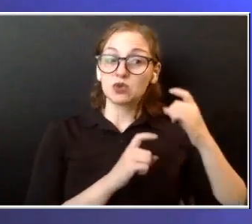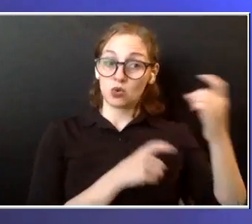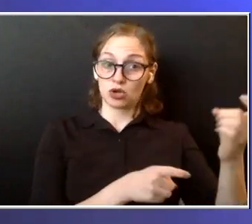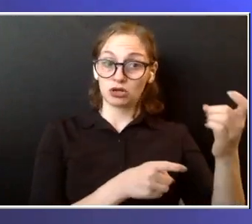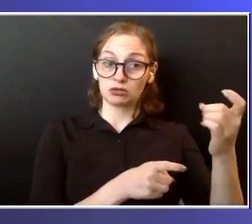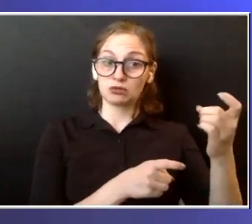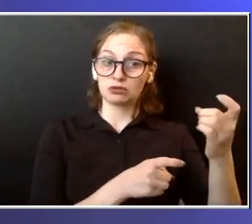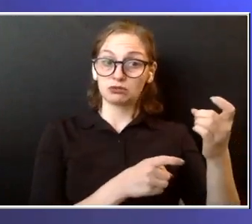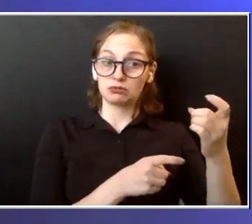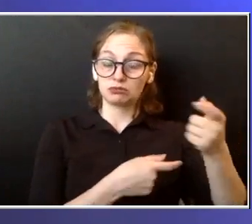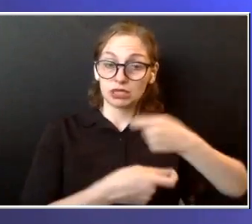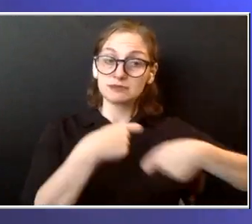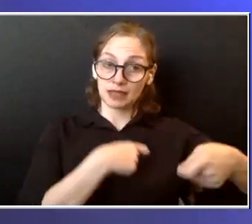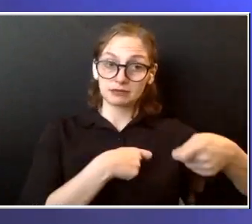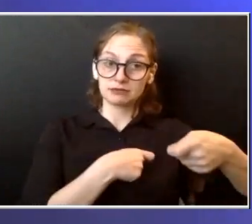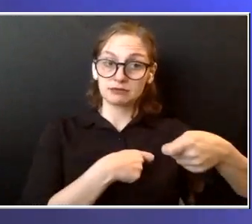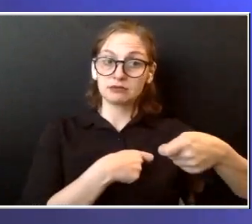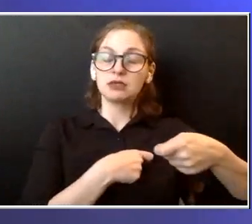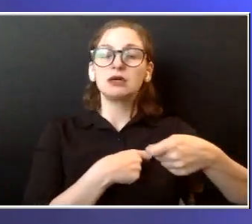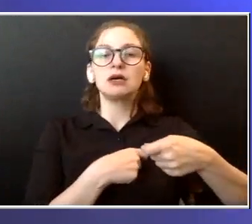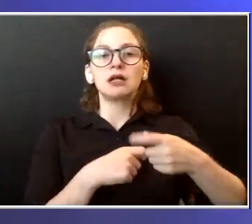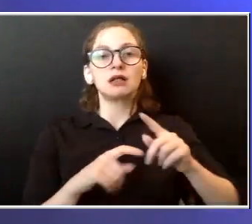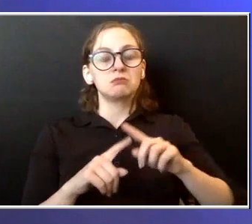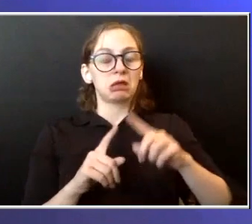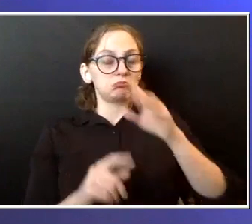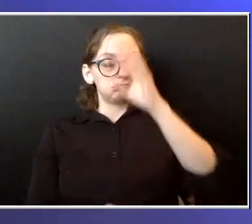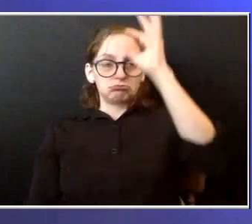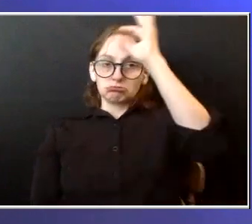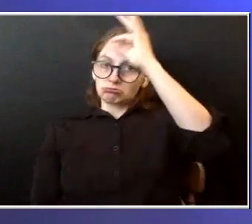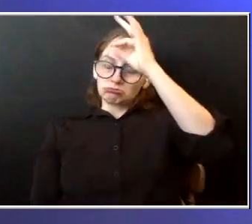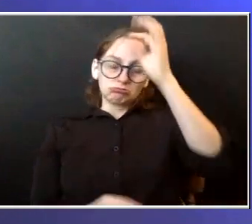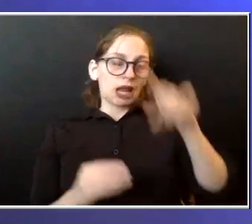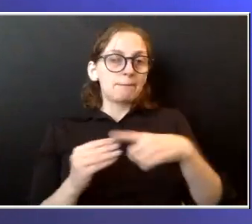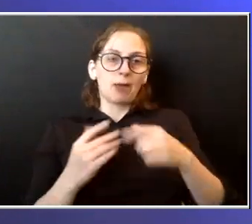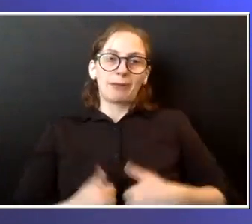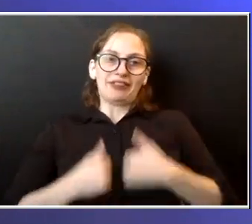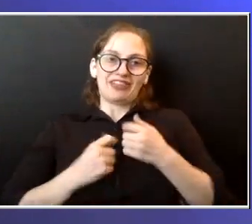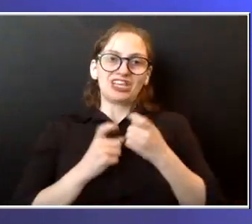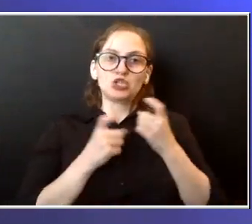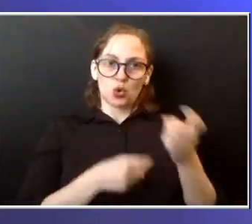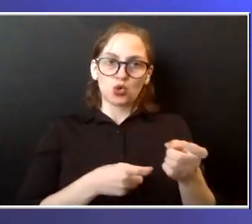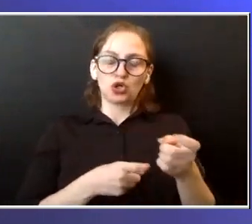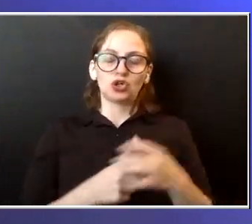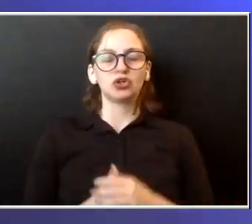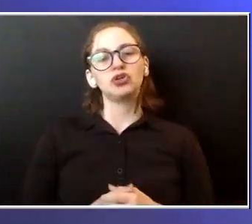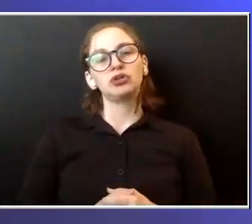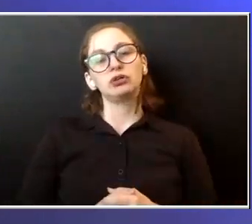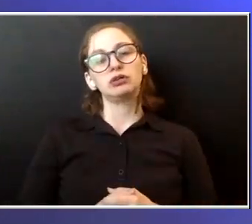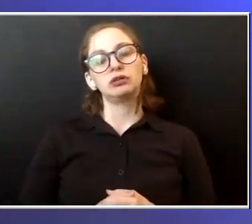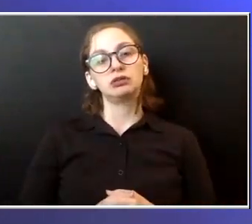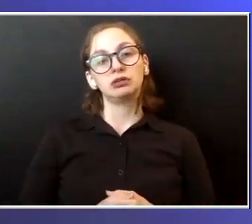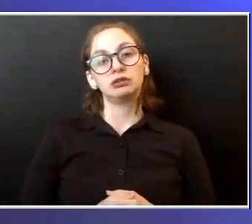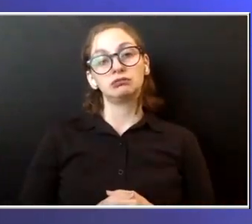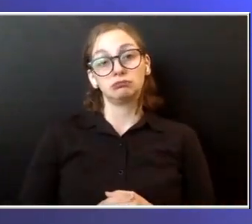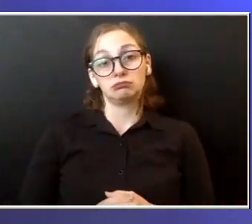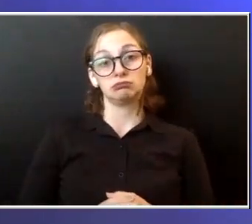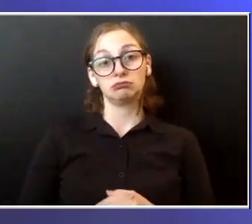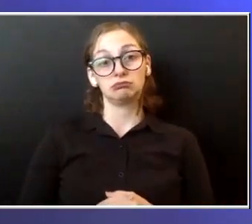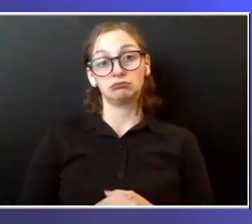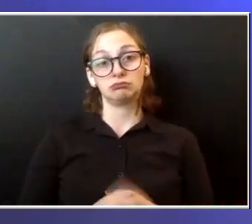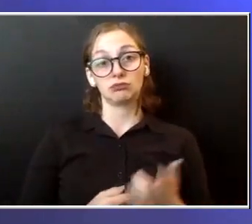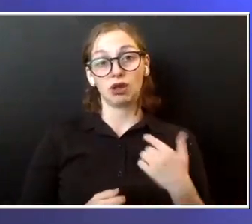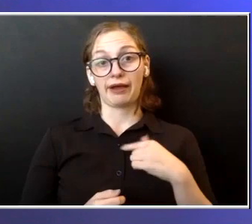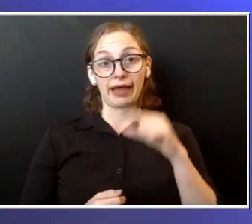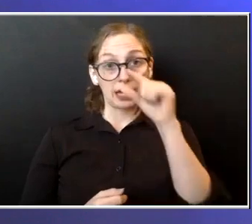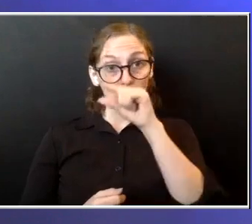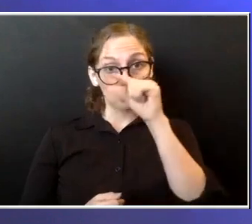transplants and things like that, but I didn't know anything about being a living donor. So I Googled it, like everybody does.